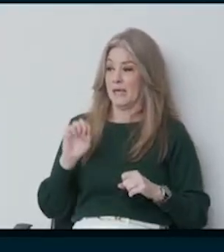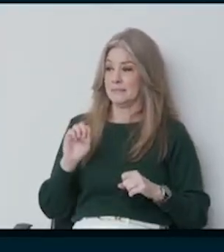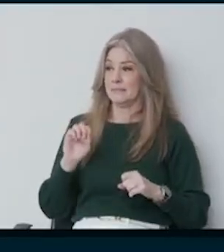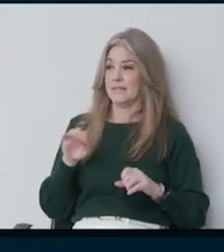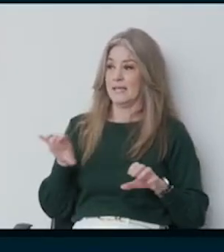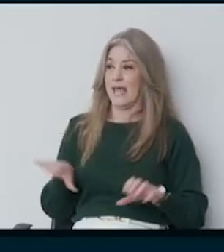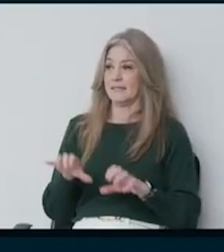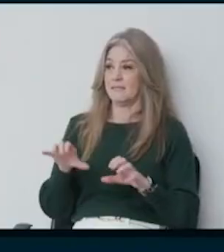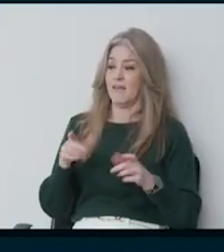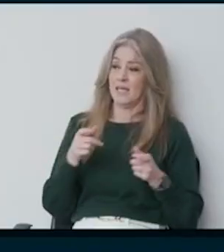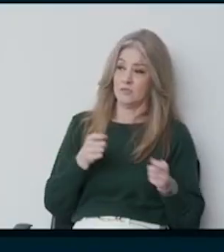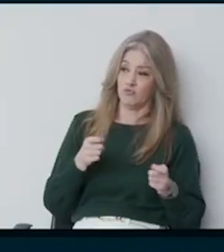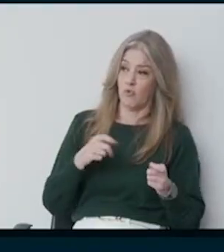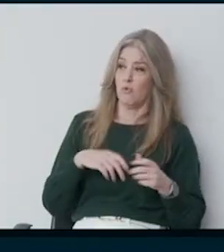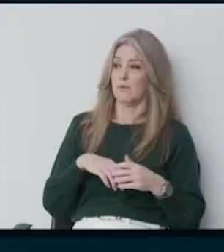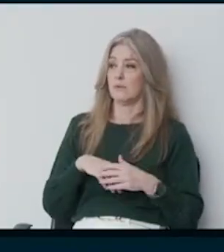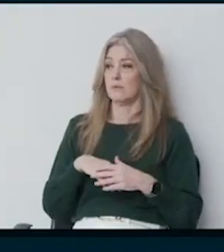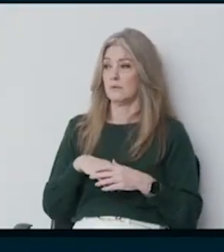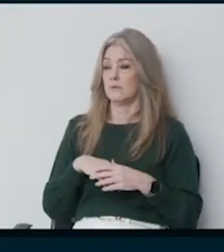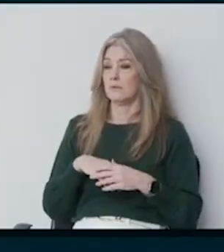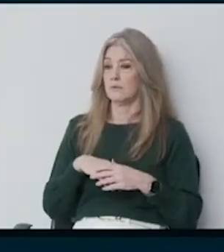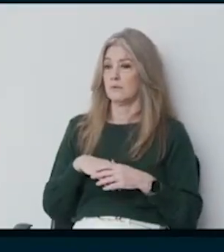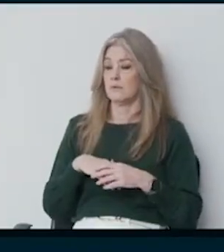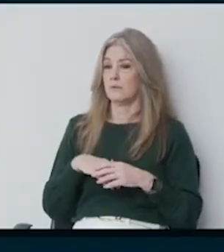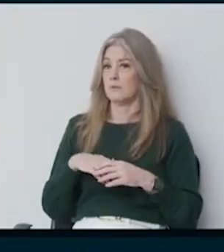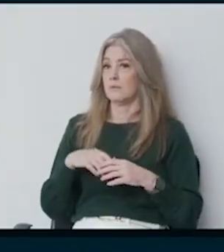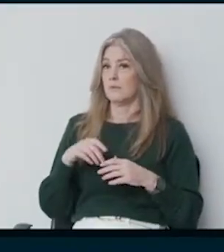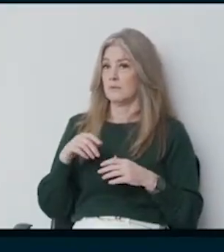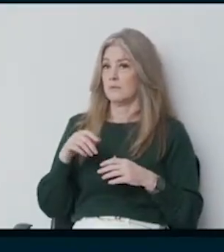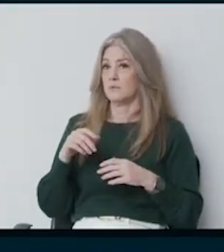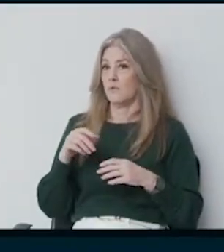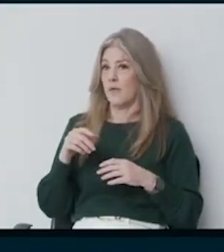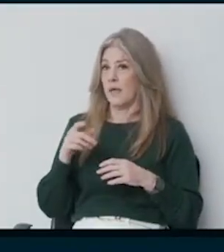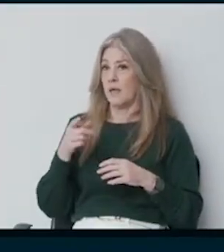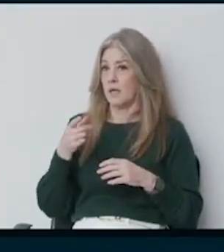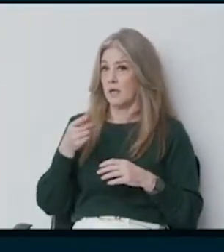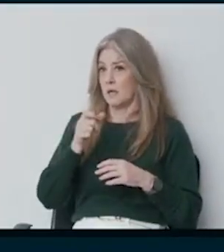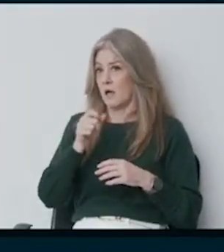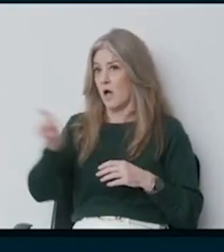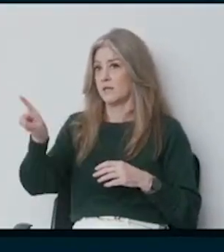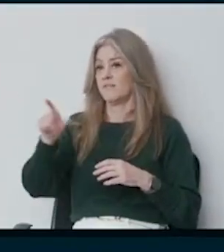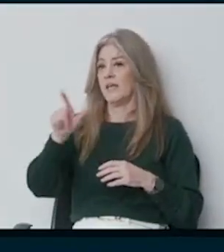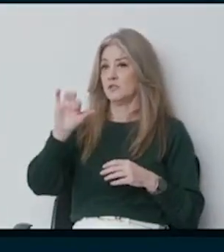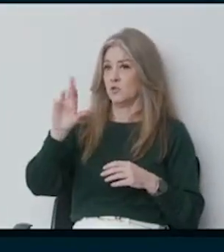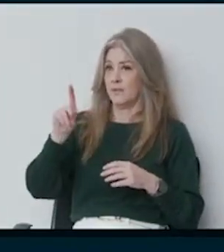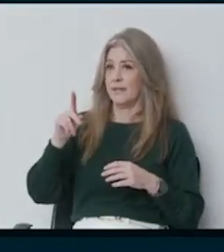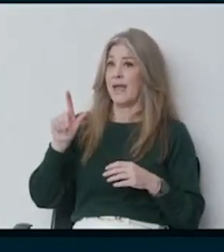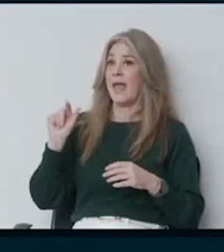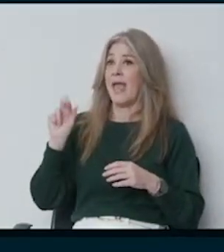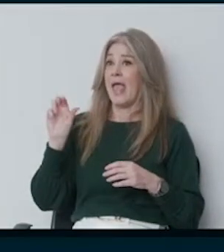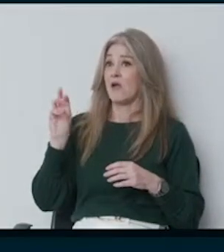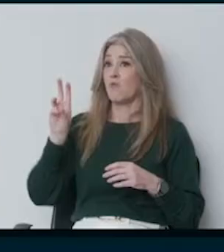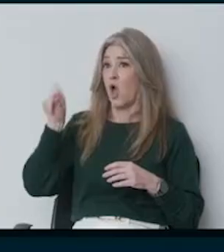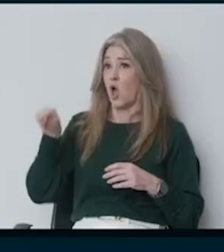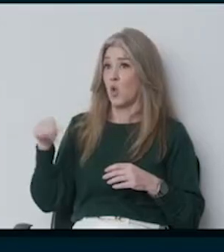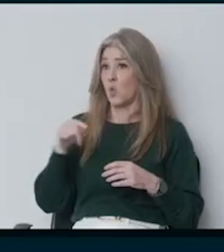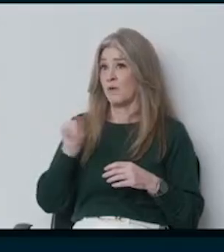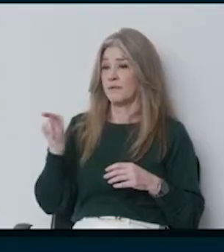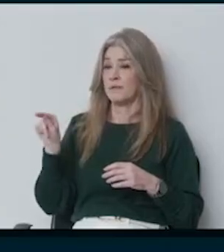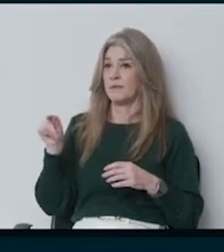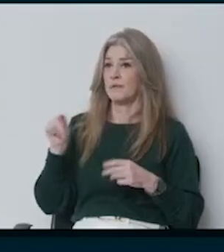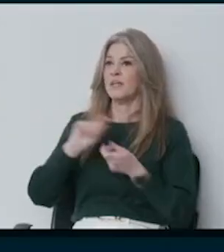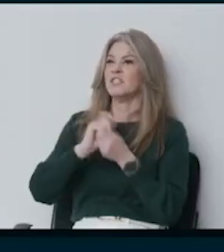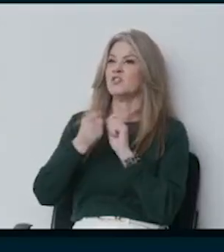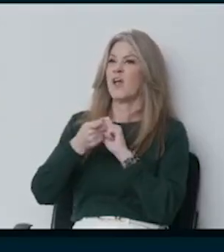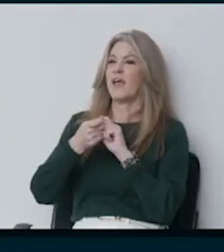control, activate the button, activate the link, follow the link. The arrow keys are used for changing selections within